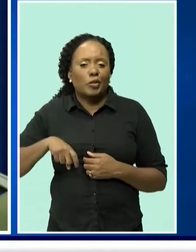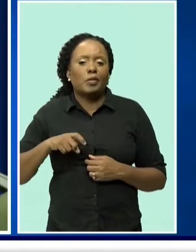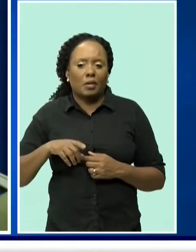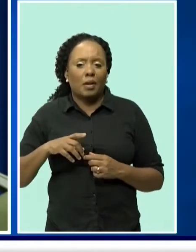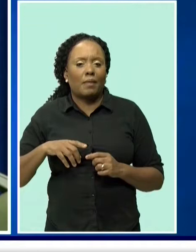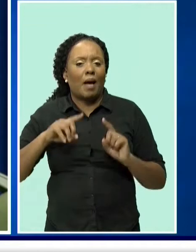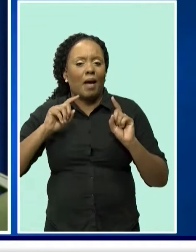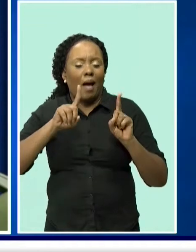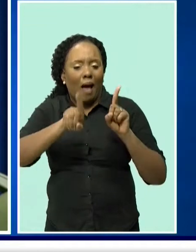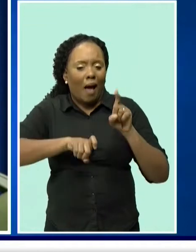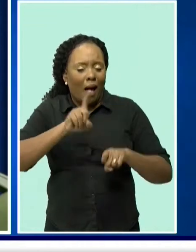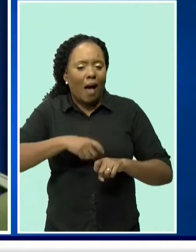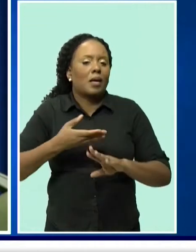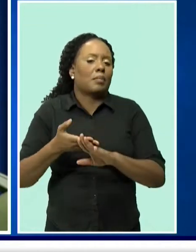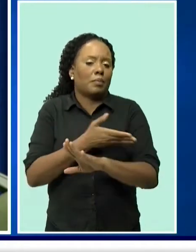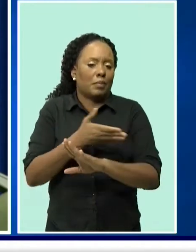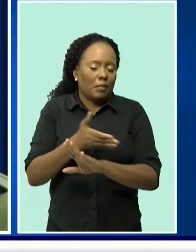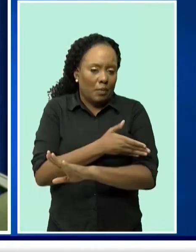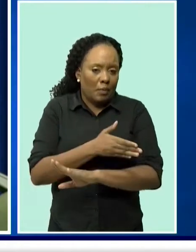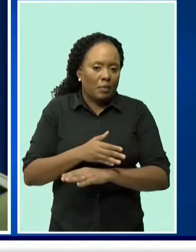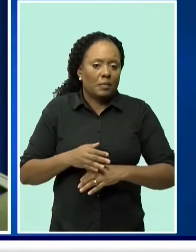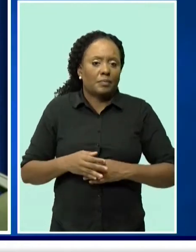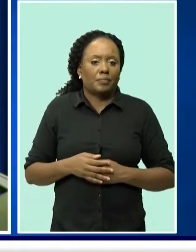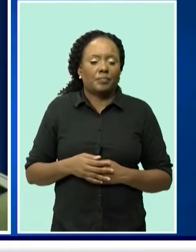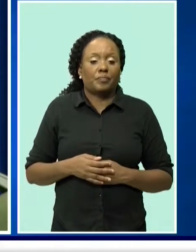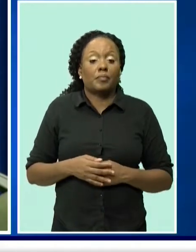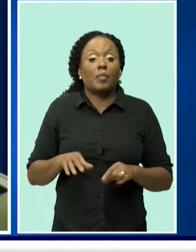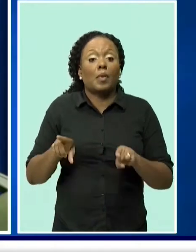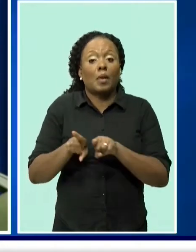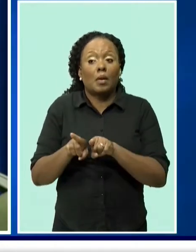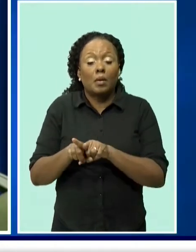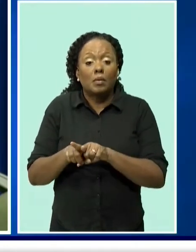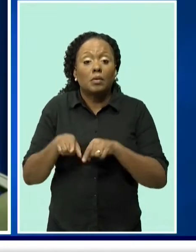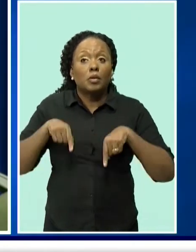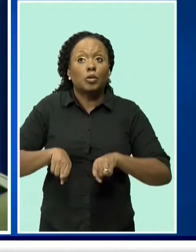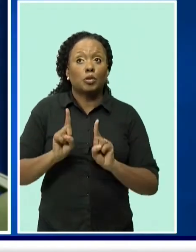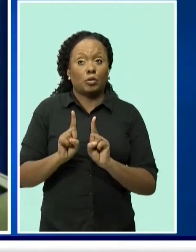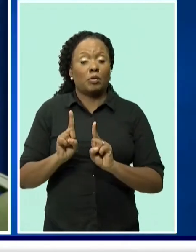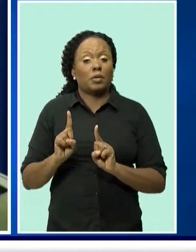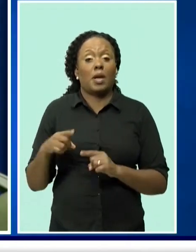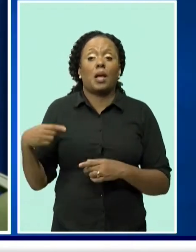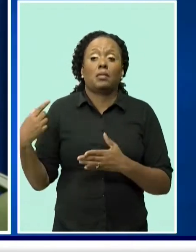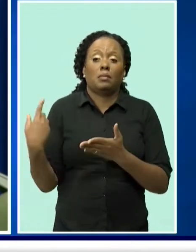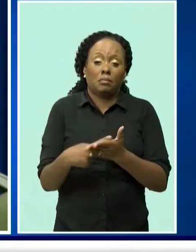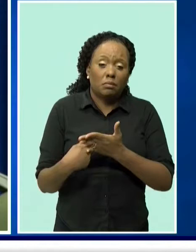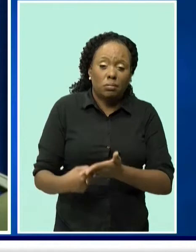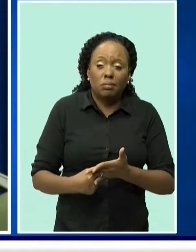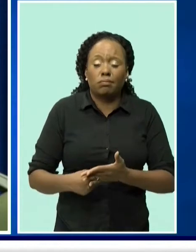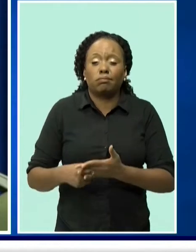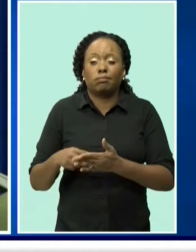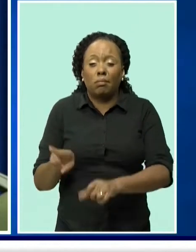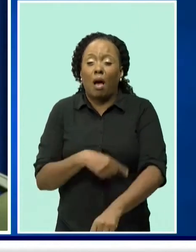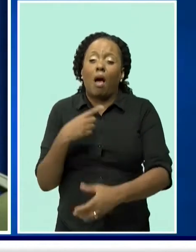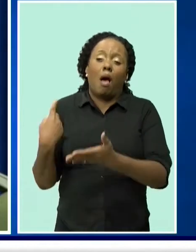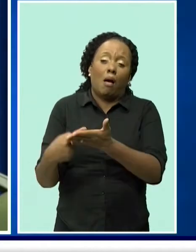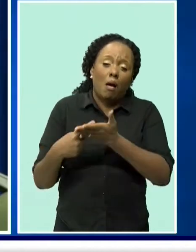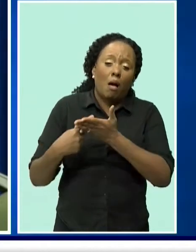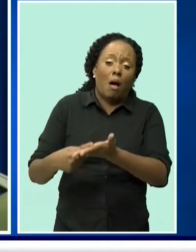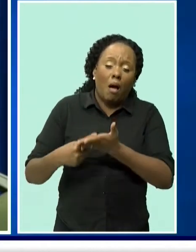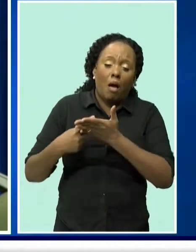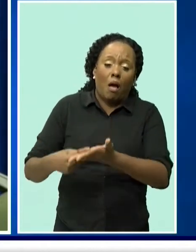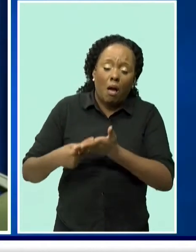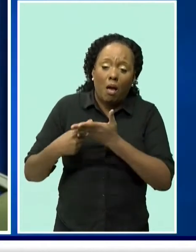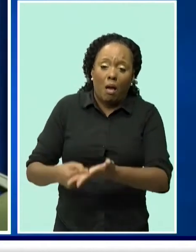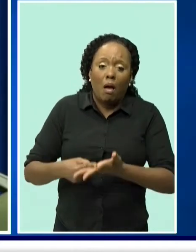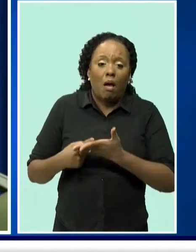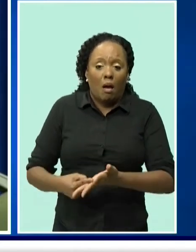in support of the motion. In addition, during this lengthy hearing, the interveners exhaustively